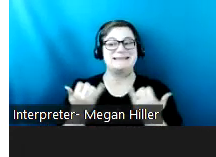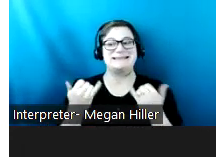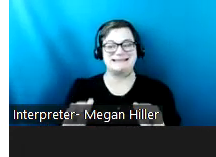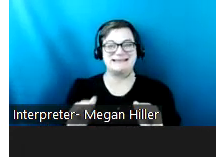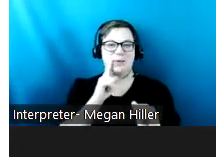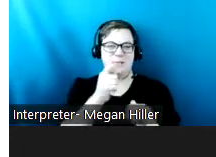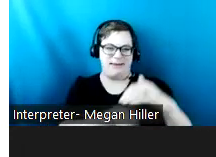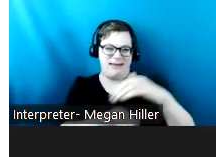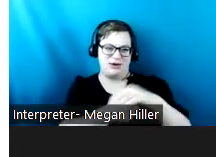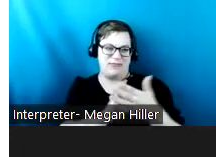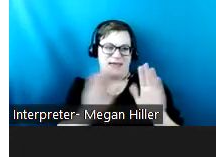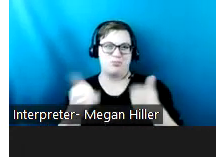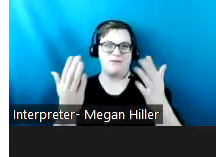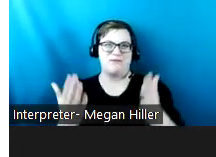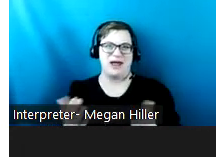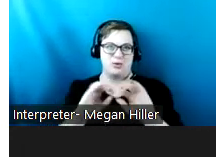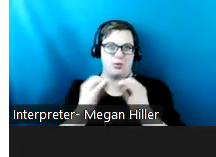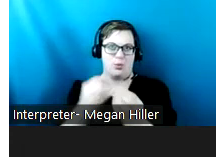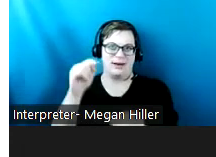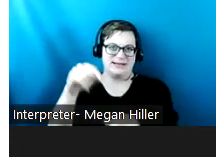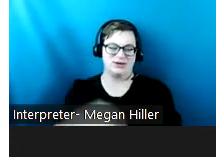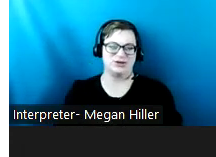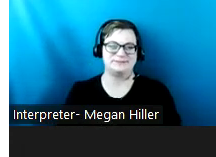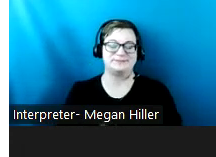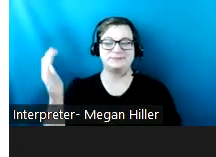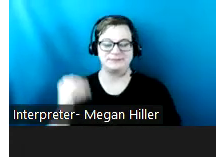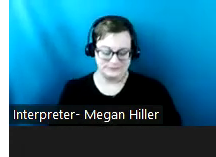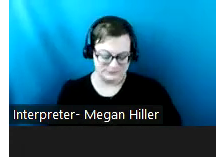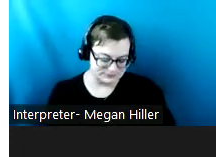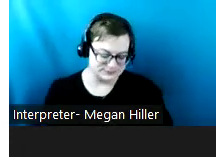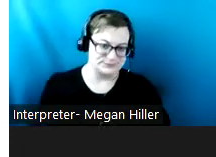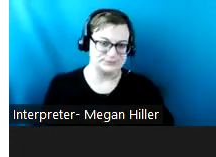this provider organization. Next slide, please.